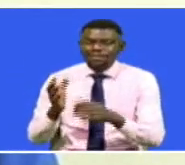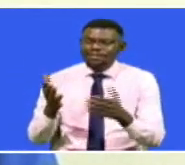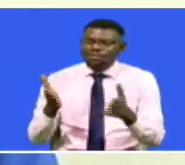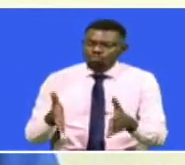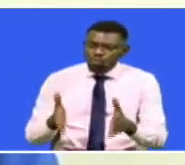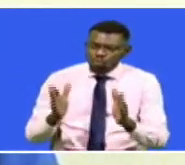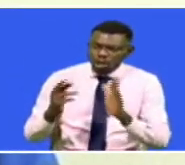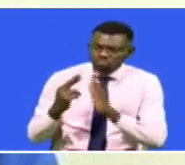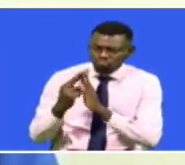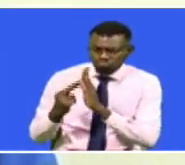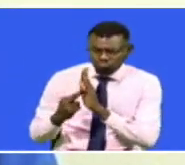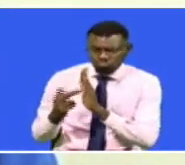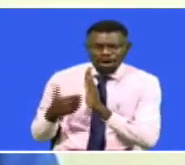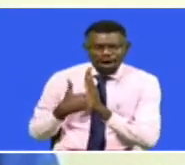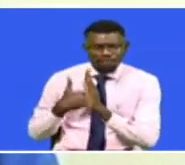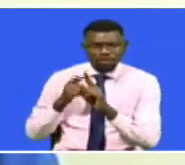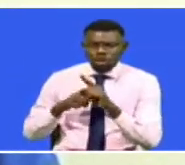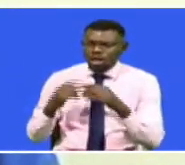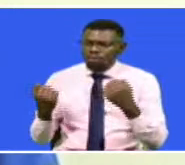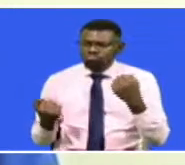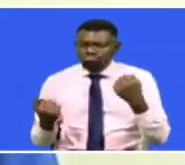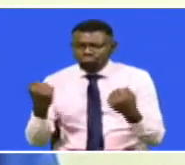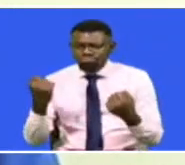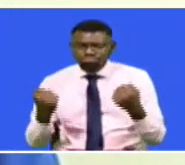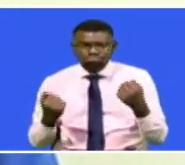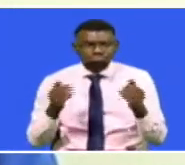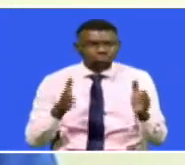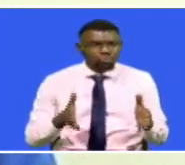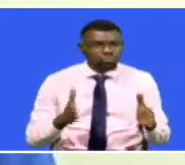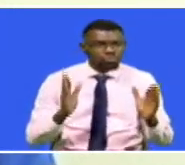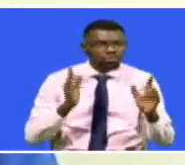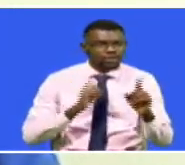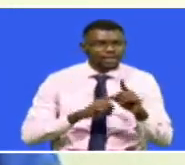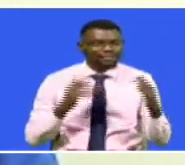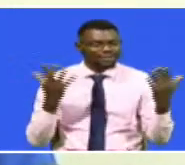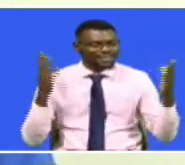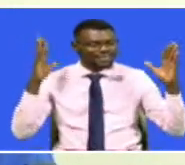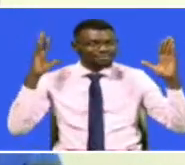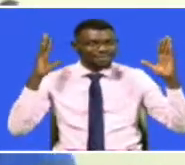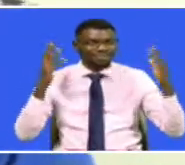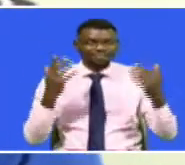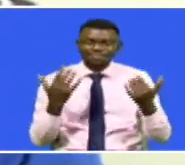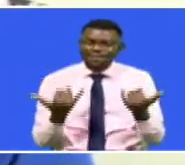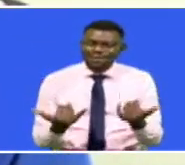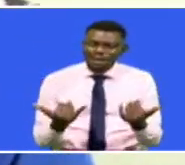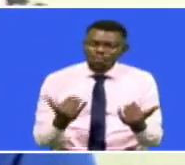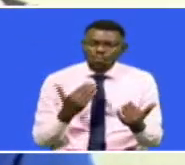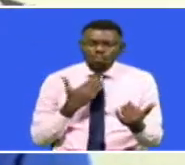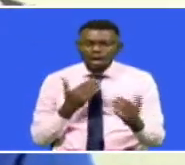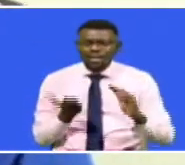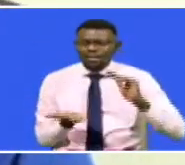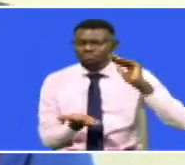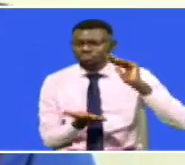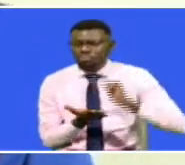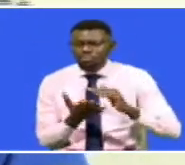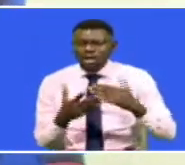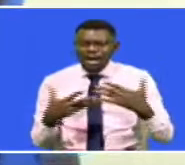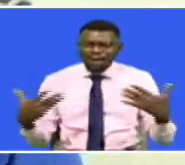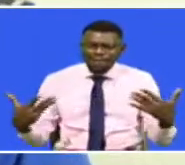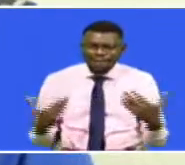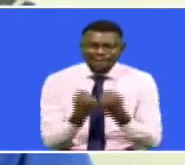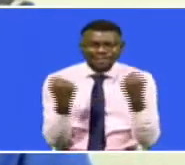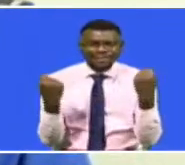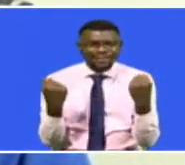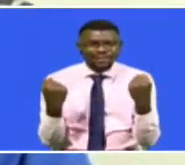traffic regulations as they drive along the roads during this season, so that we minimize incidents of